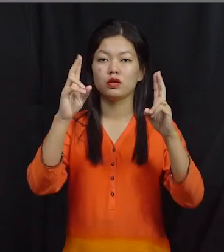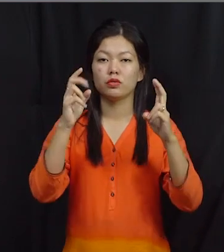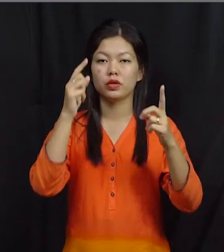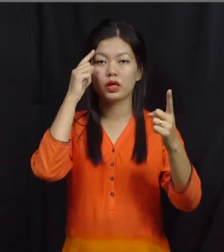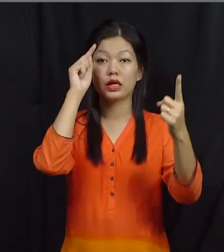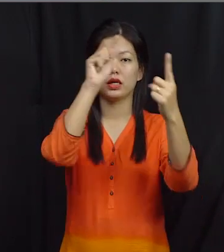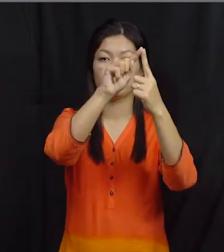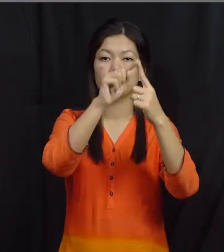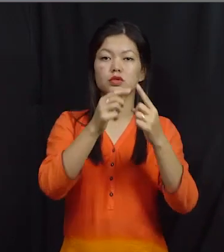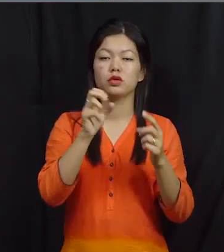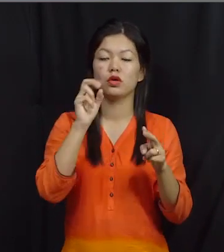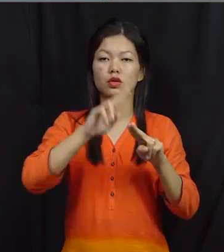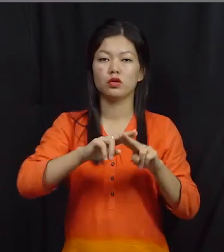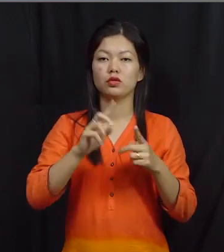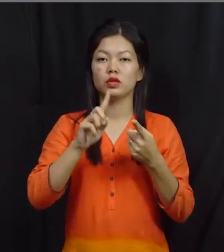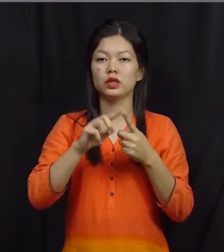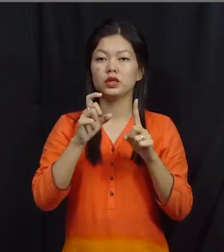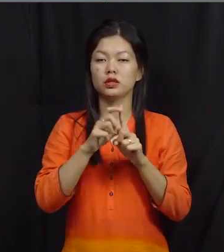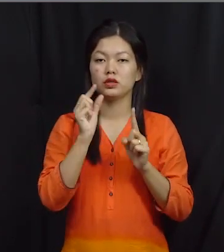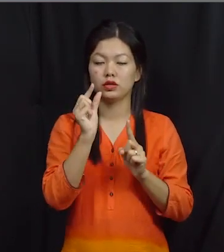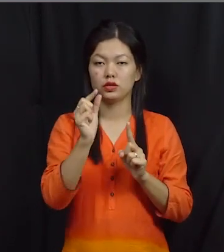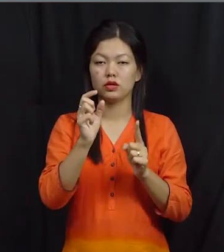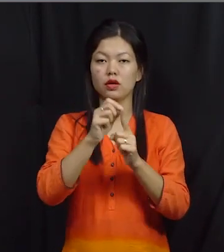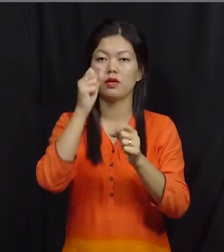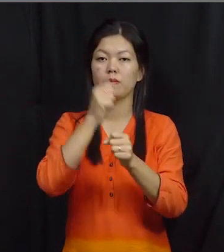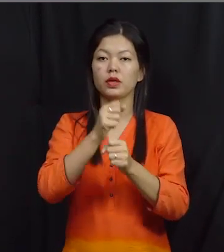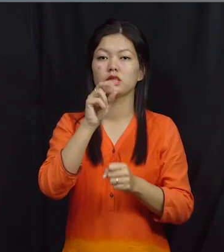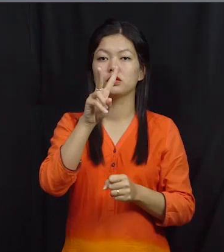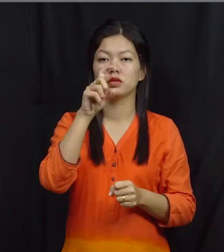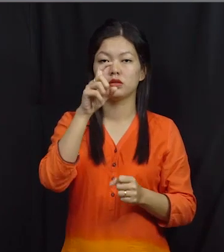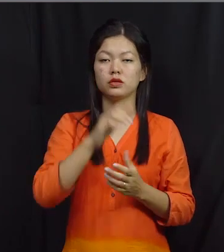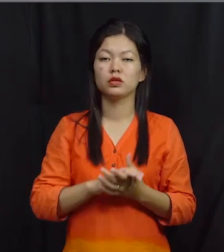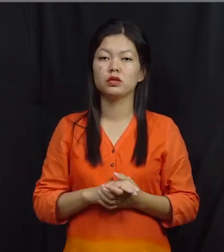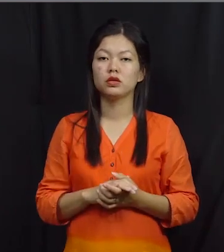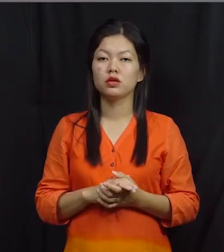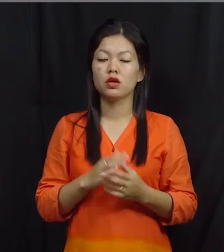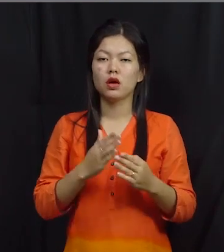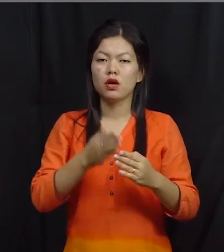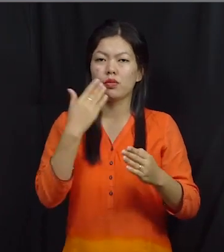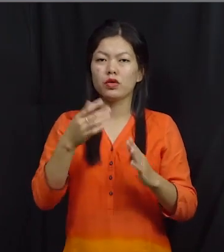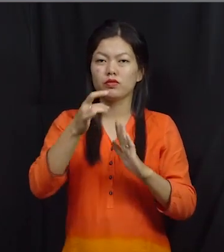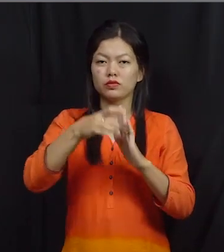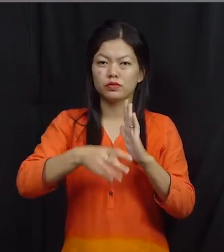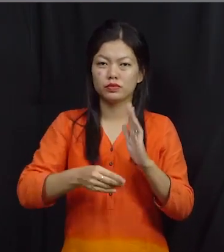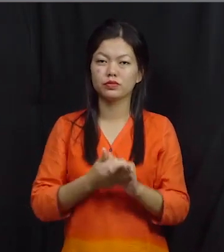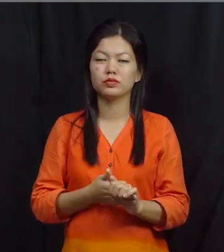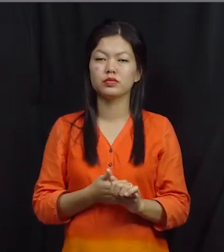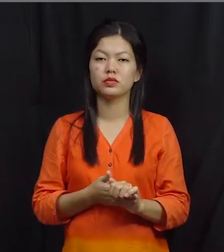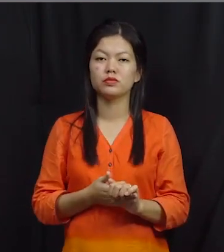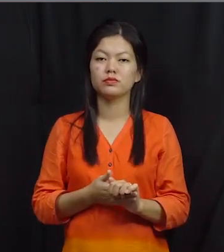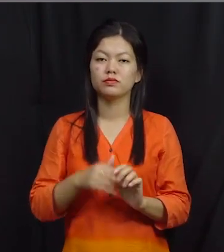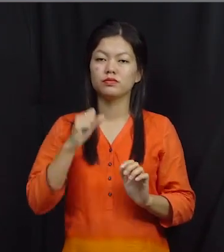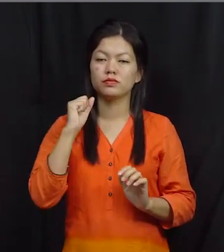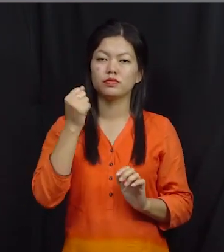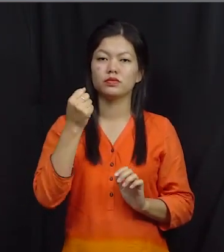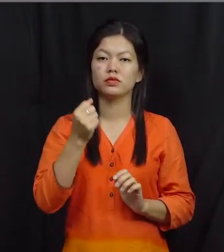education, and it's in page number 27. Okay, so before we go into the lesson, let us try to understand